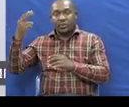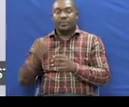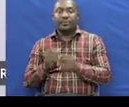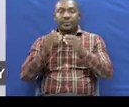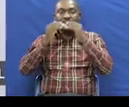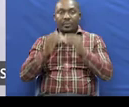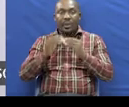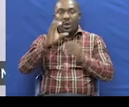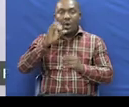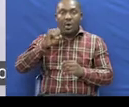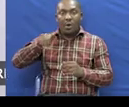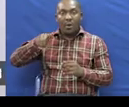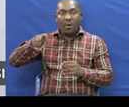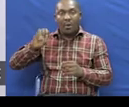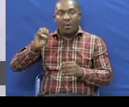argon